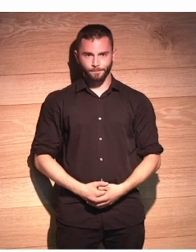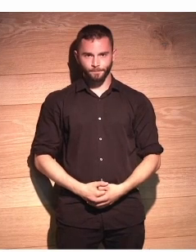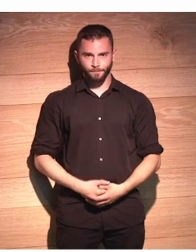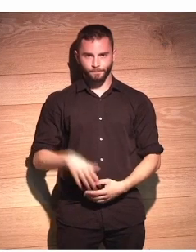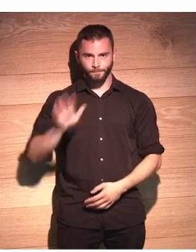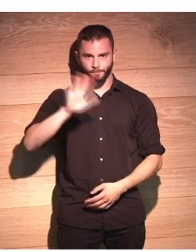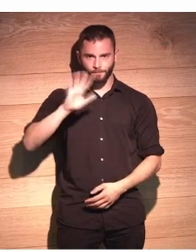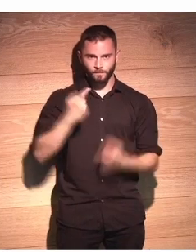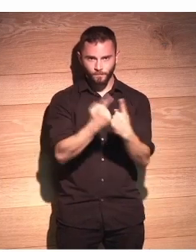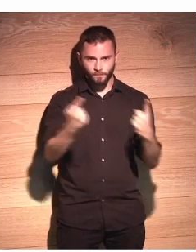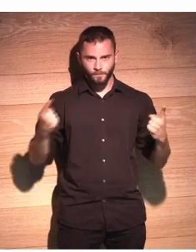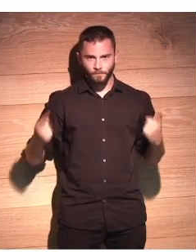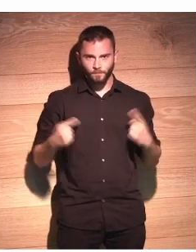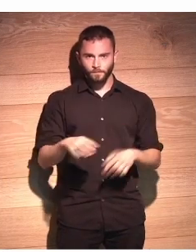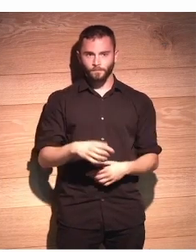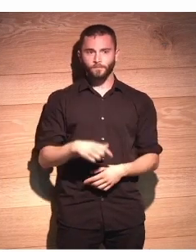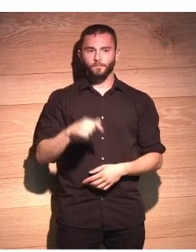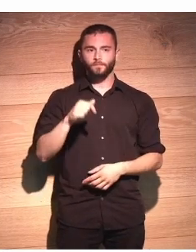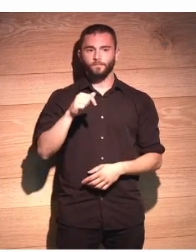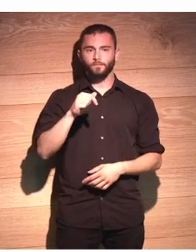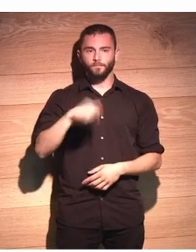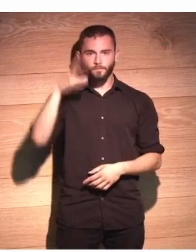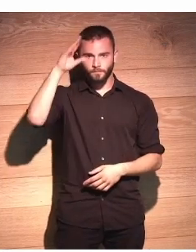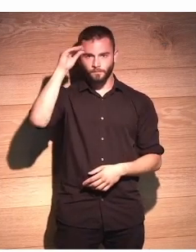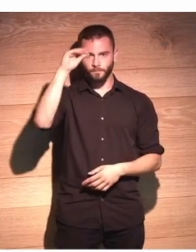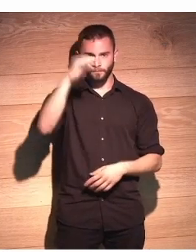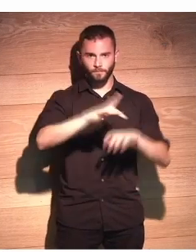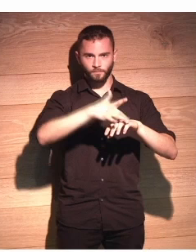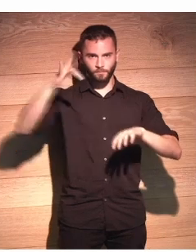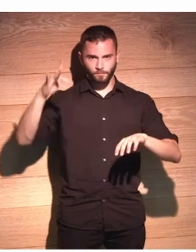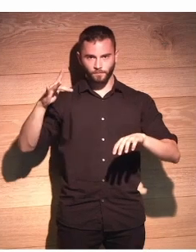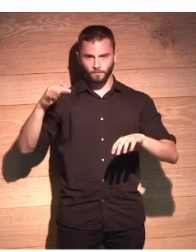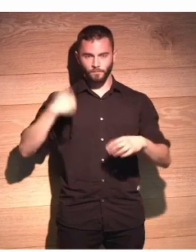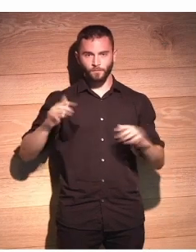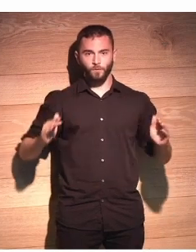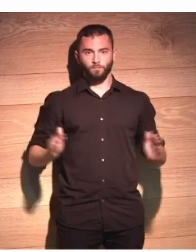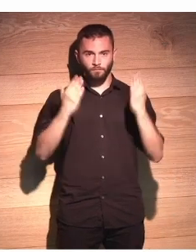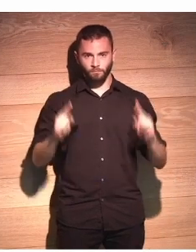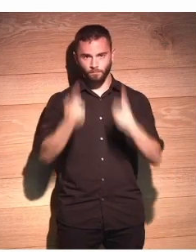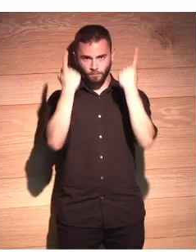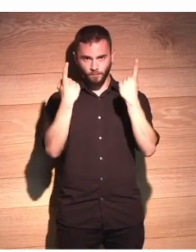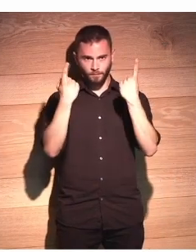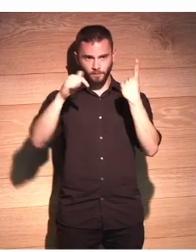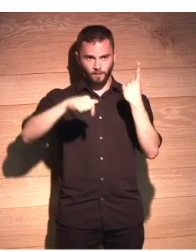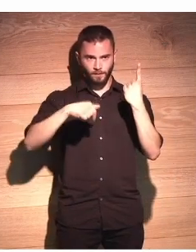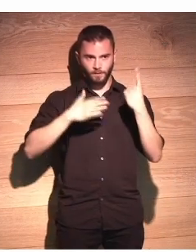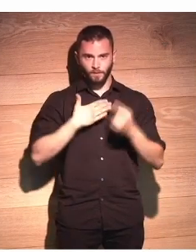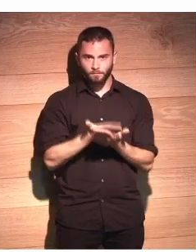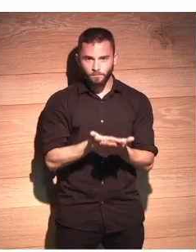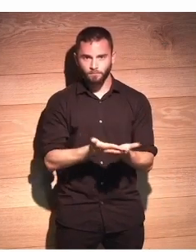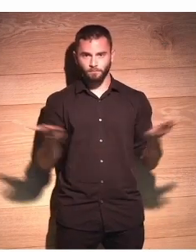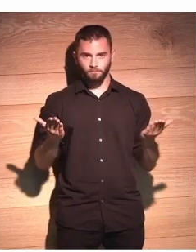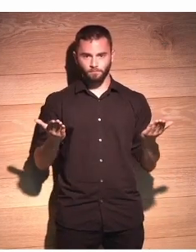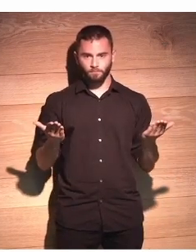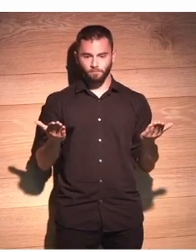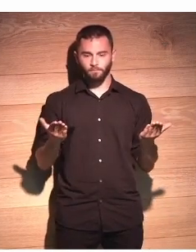Hello, everyone. I'm an English artificial intelligence anchor. This is my very first day in Xinhua's agency. My voice and appearance